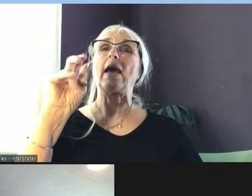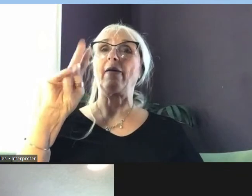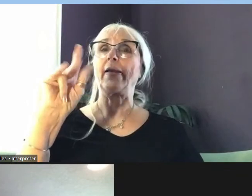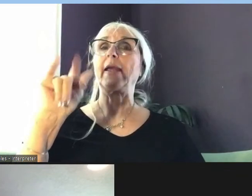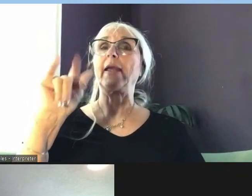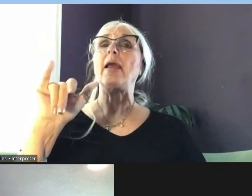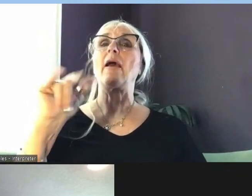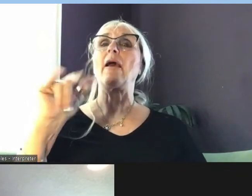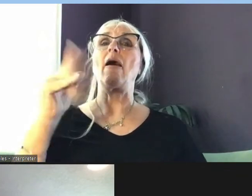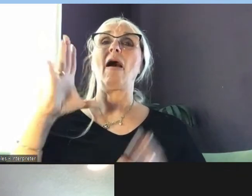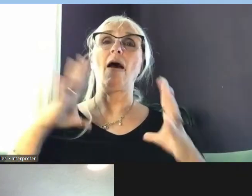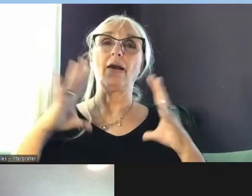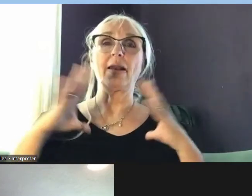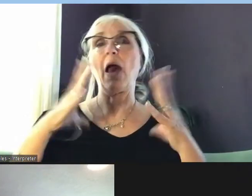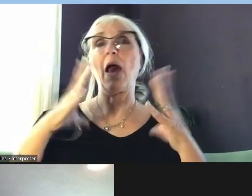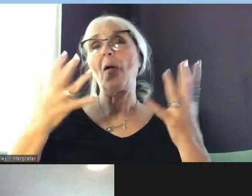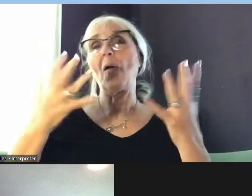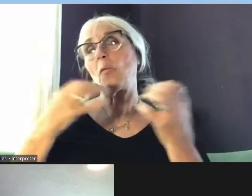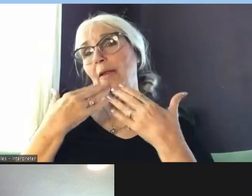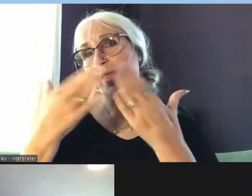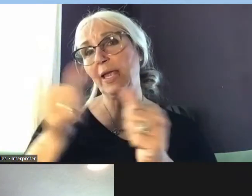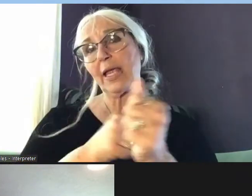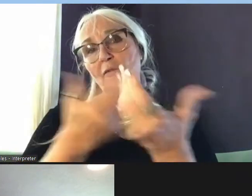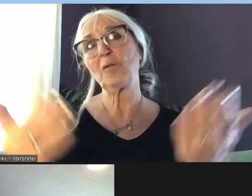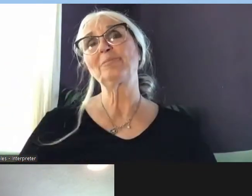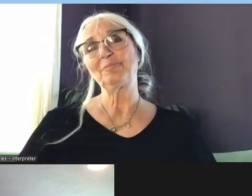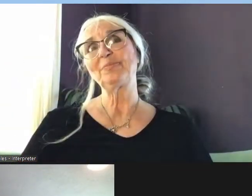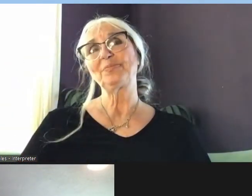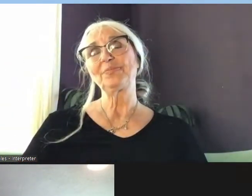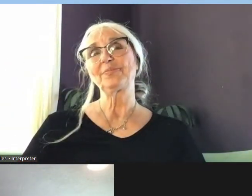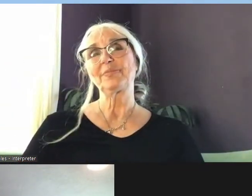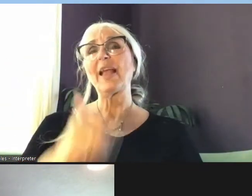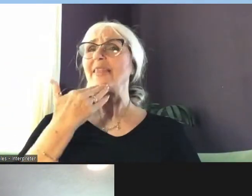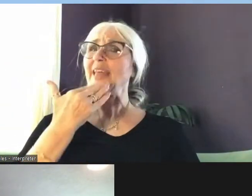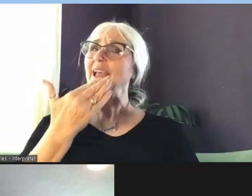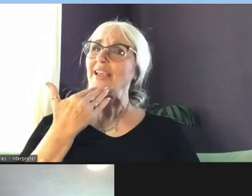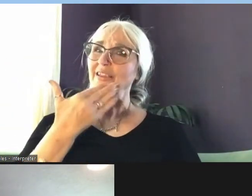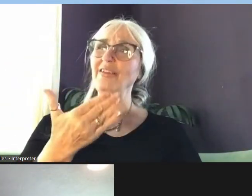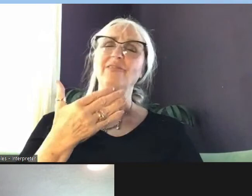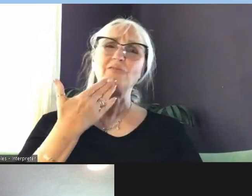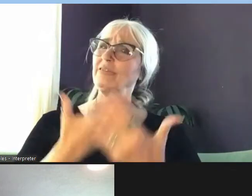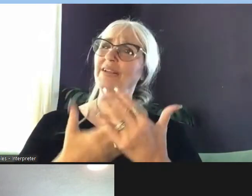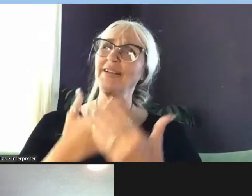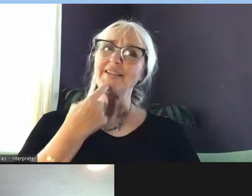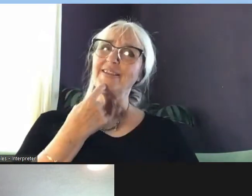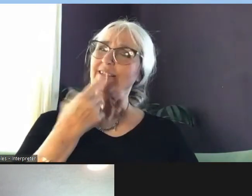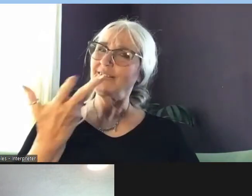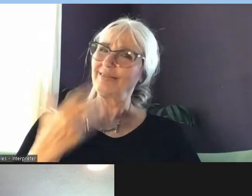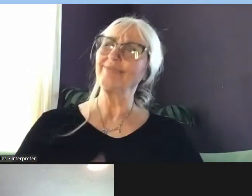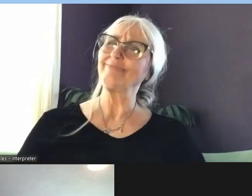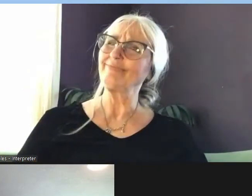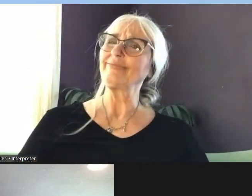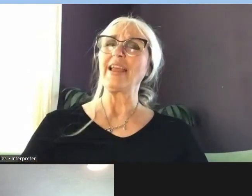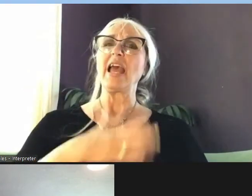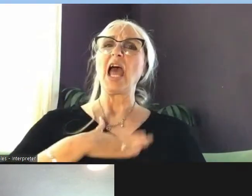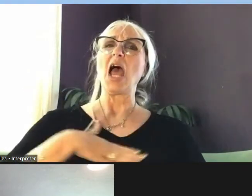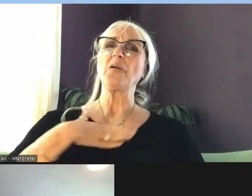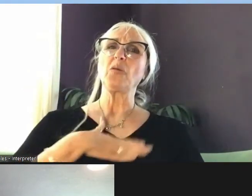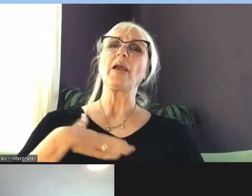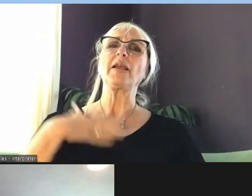each of you gentlemen. You're welcome. Well said. Thank you, thank you. Very well said, and appreciate the, bringing back